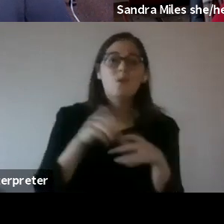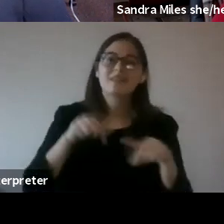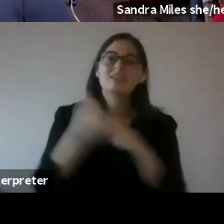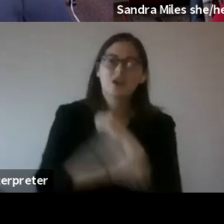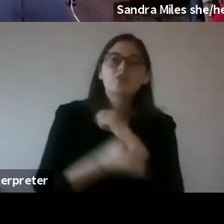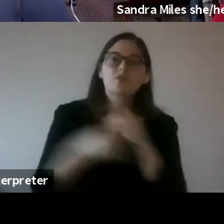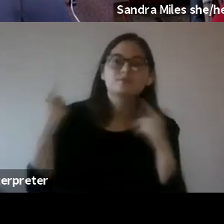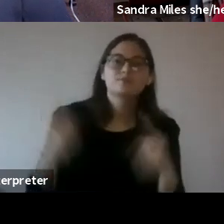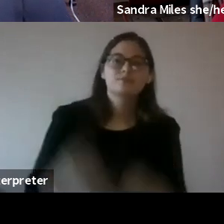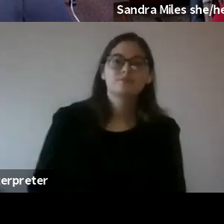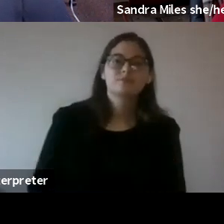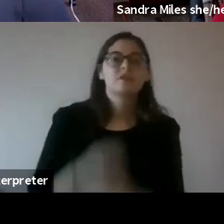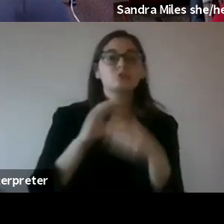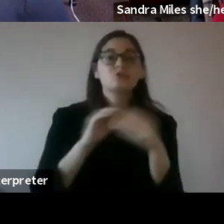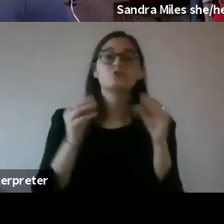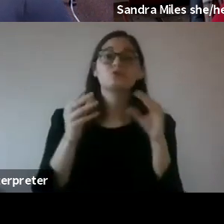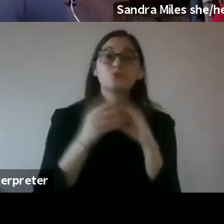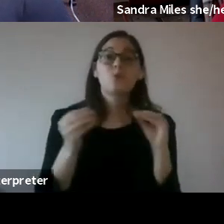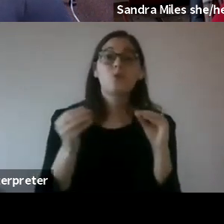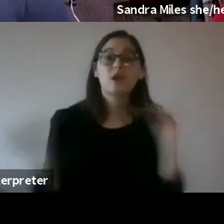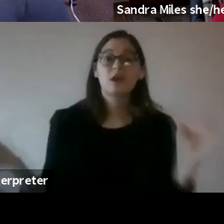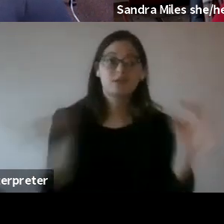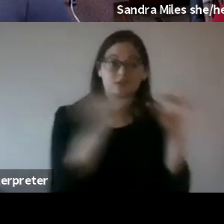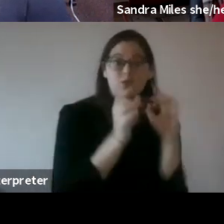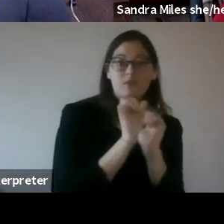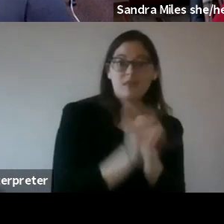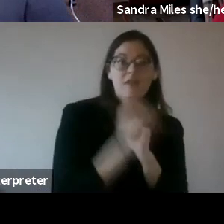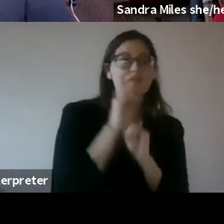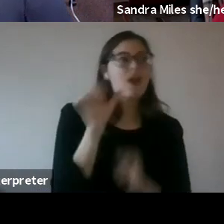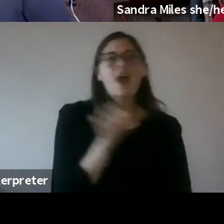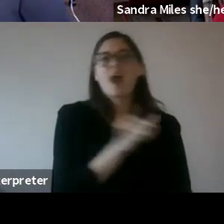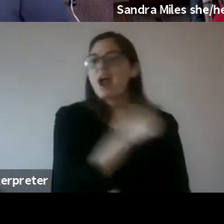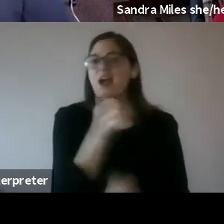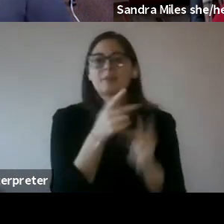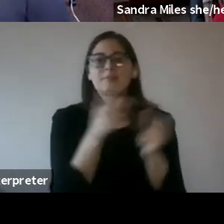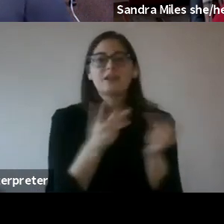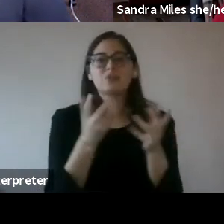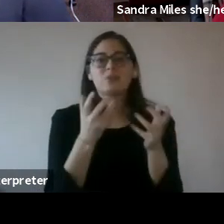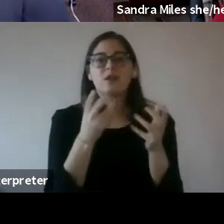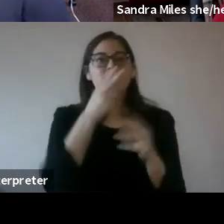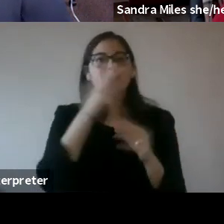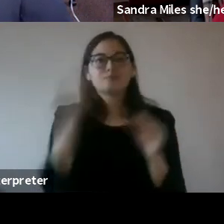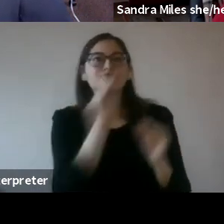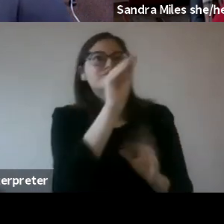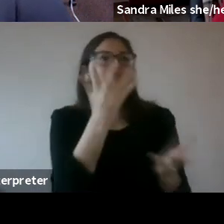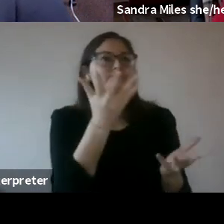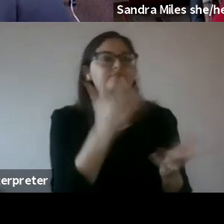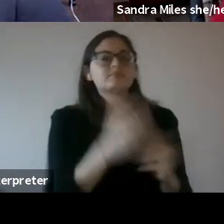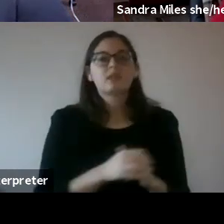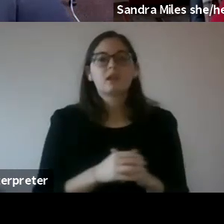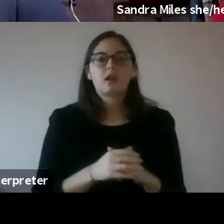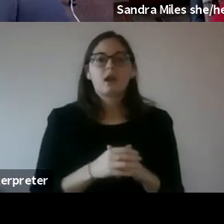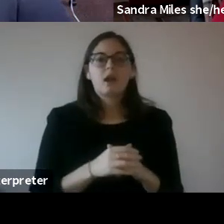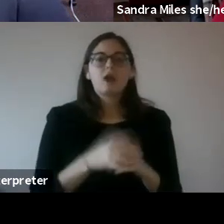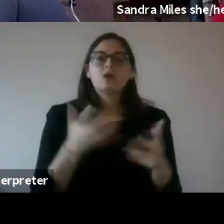And so there's a story that goes along with that for any place you want to plug into history. And so I just wanted to